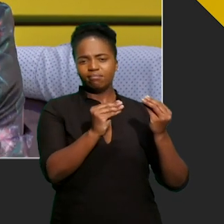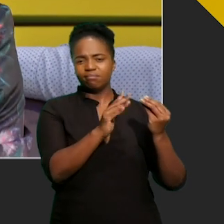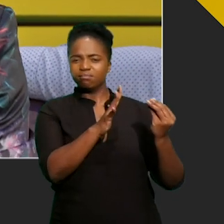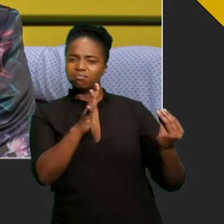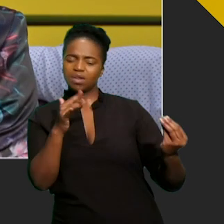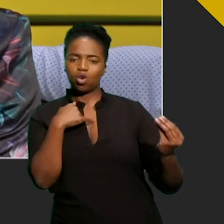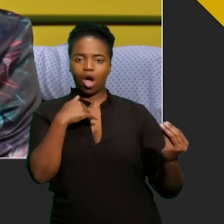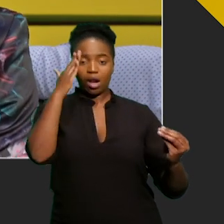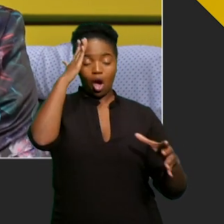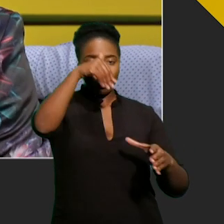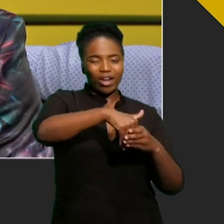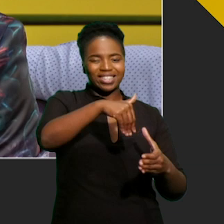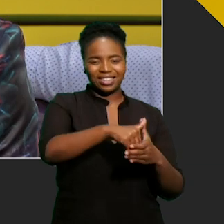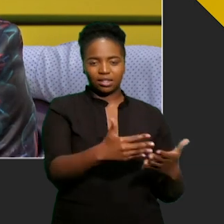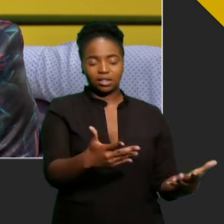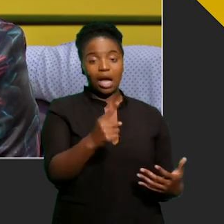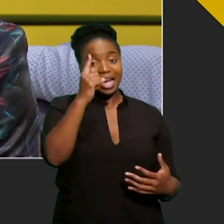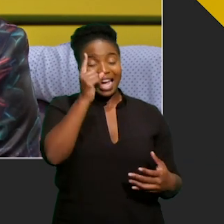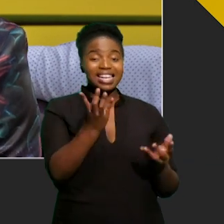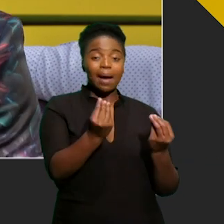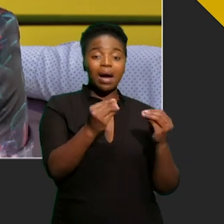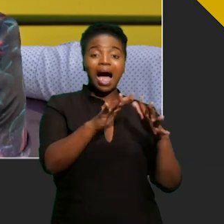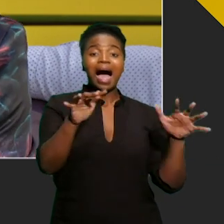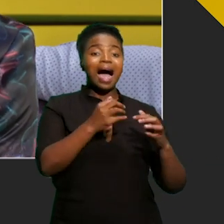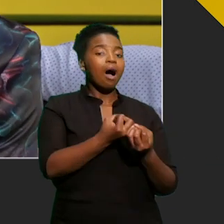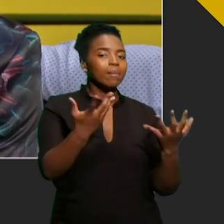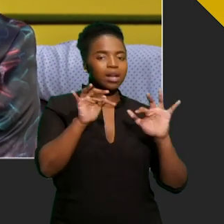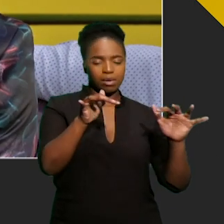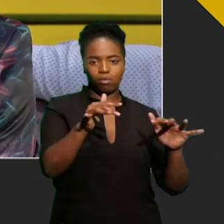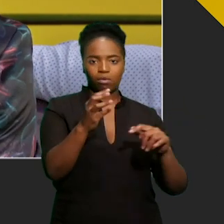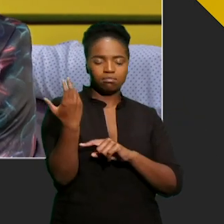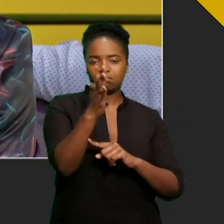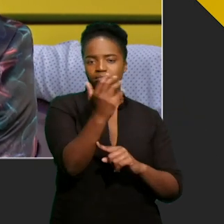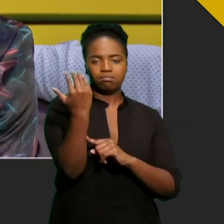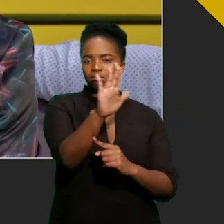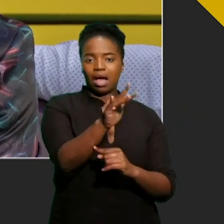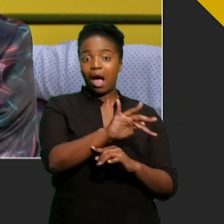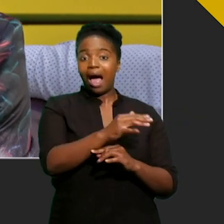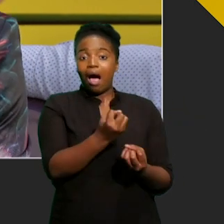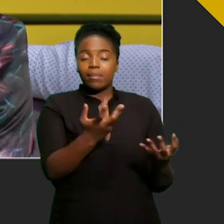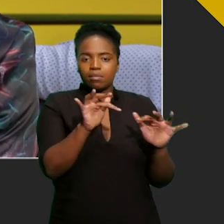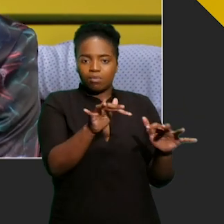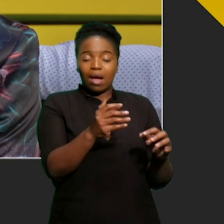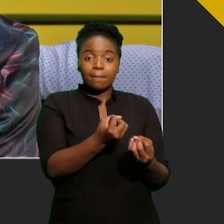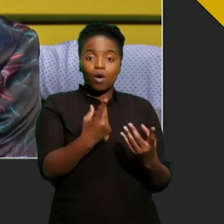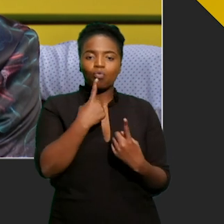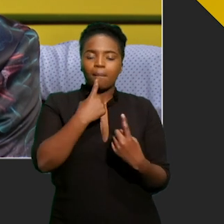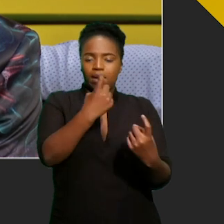the content that has been put out. They're only looking at the numbers. They're only chasing the numbers. We only want hits. Yes. And what happens with that is that the biggest complaints